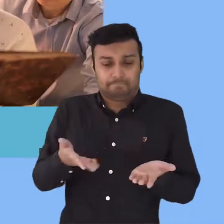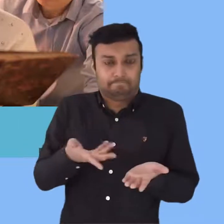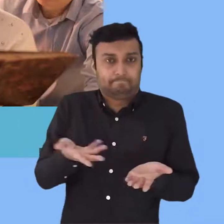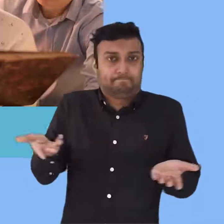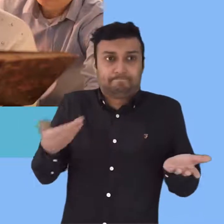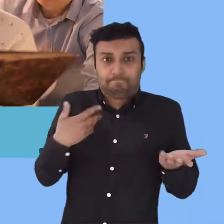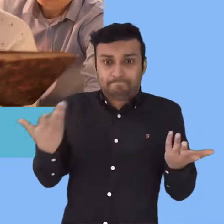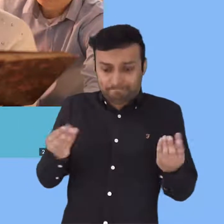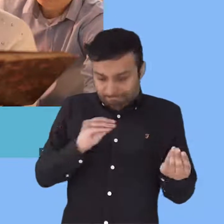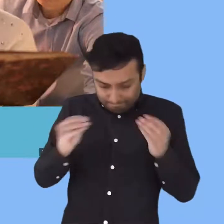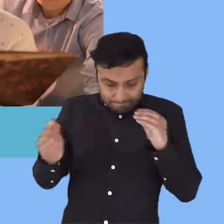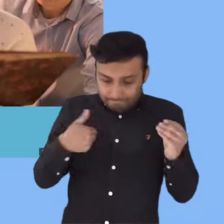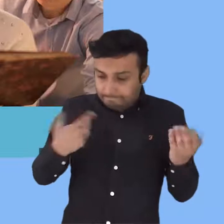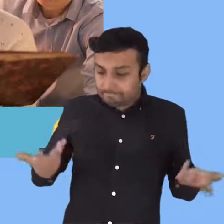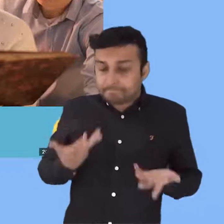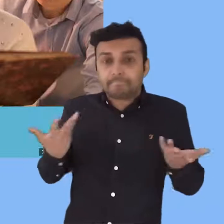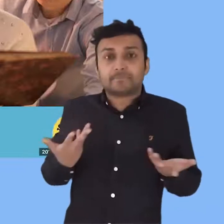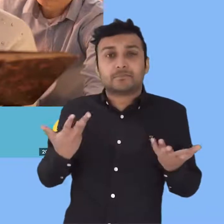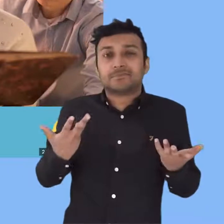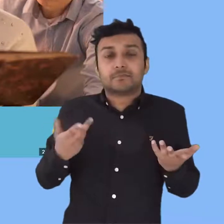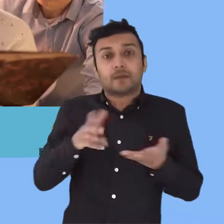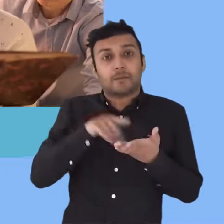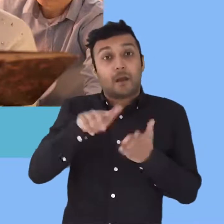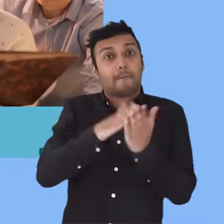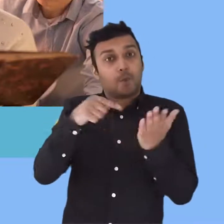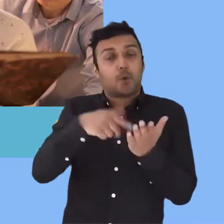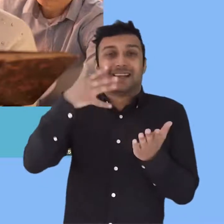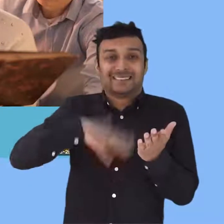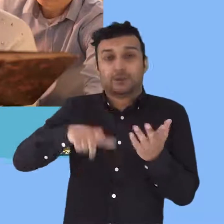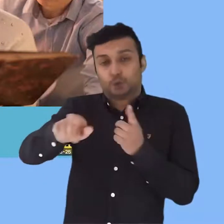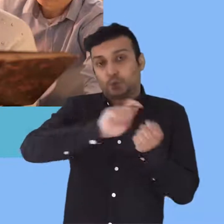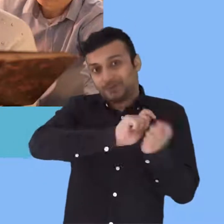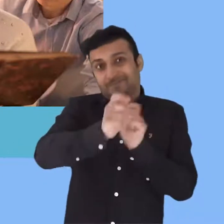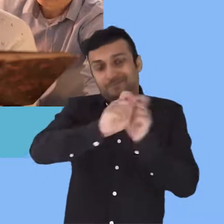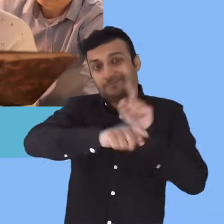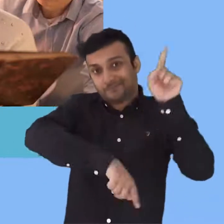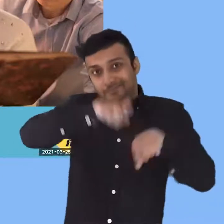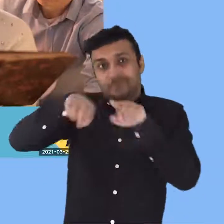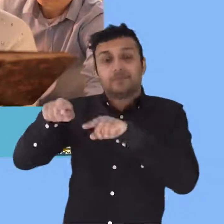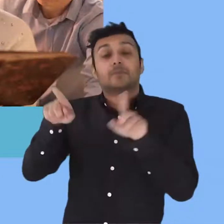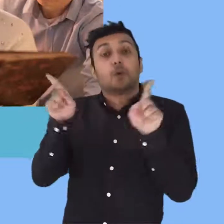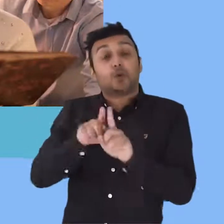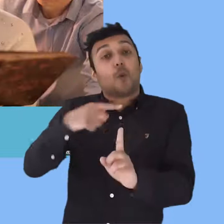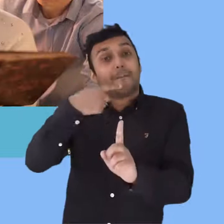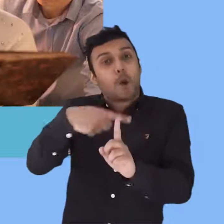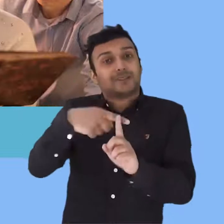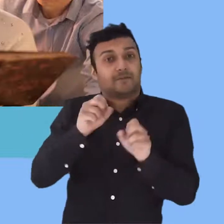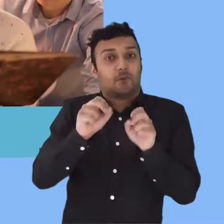diversifying our books so that children can see themselves represented, and represented in a positive way and not in stereotypical